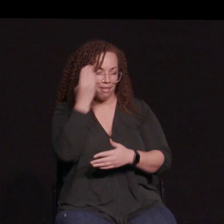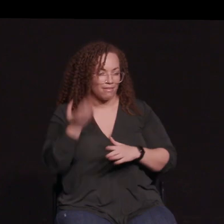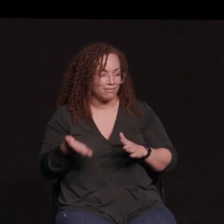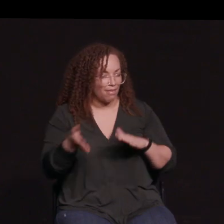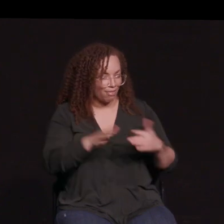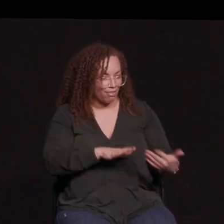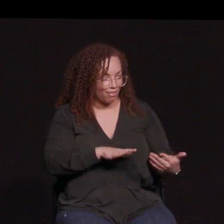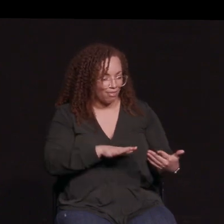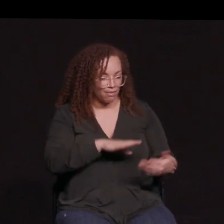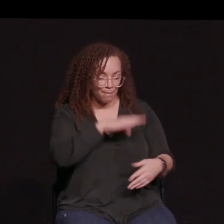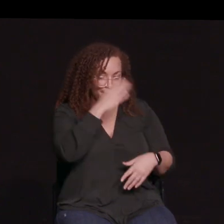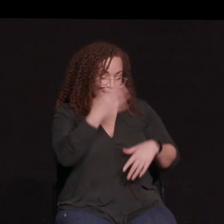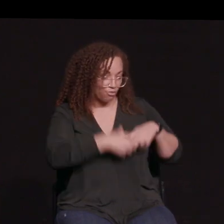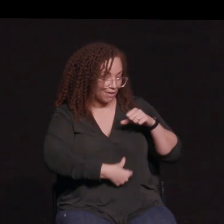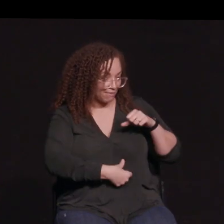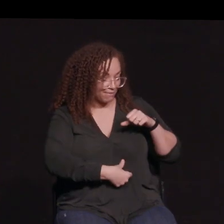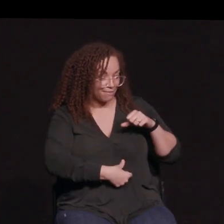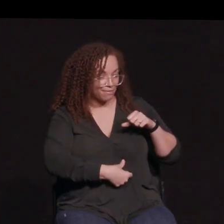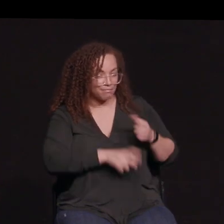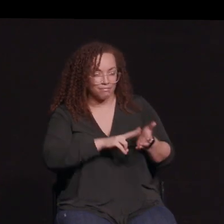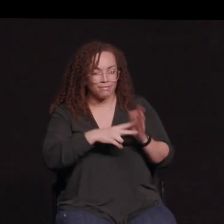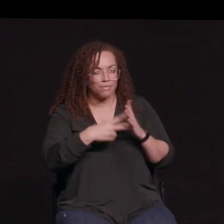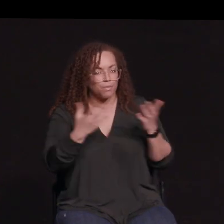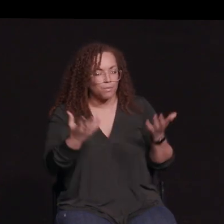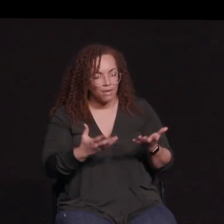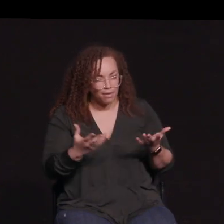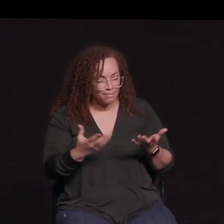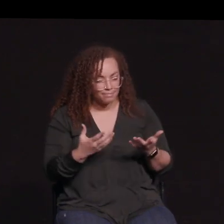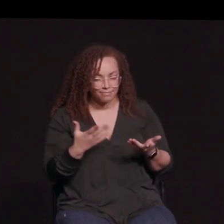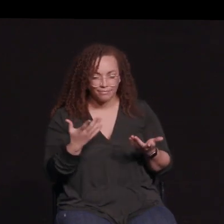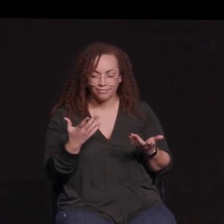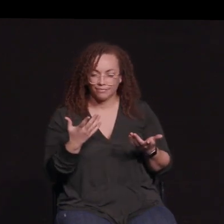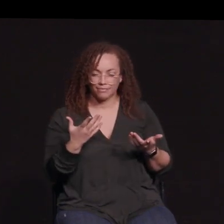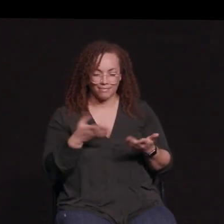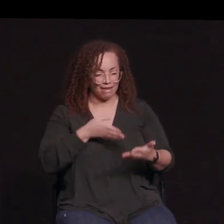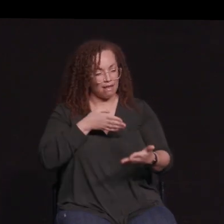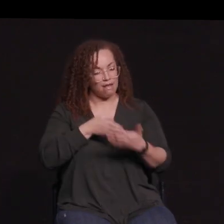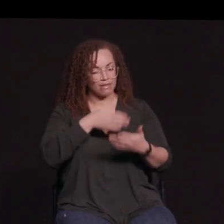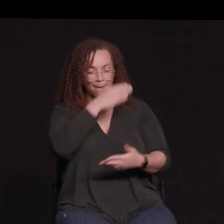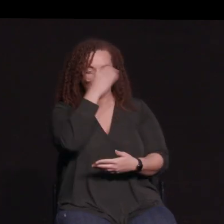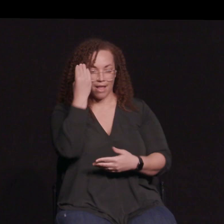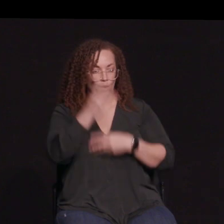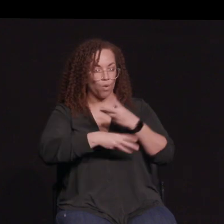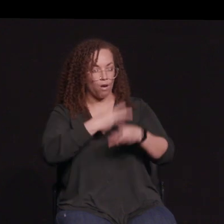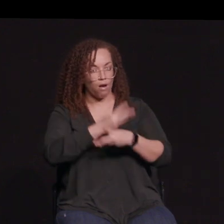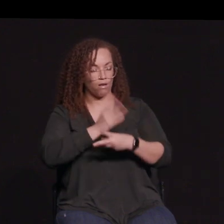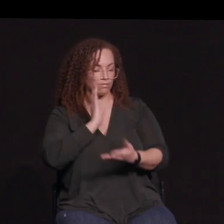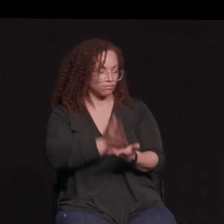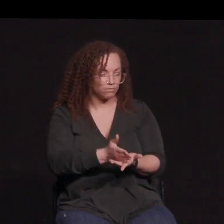Black grief, in other words, brings the anti-Black world to a halt.